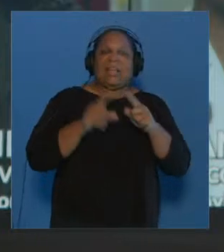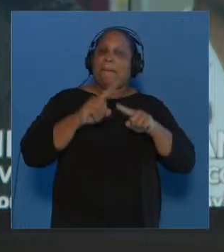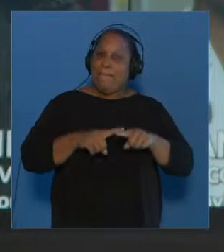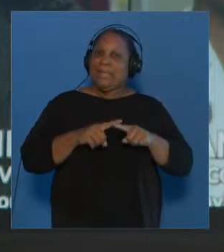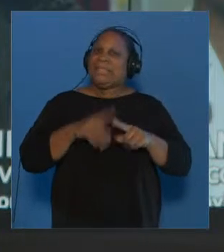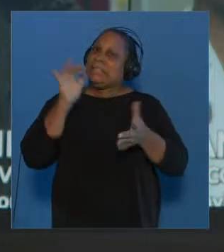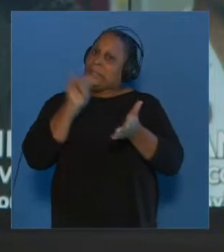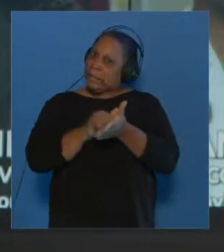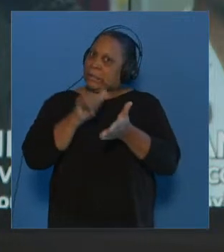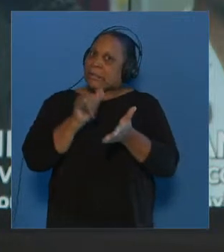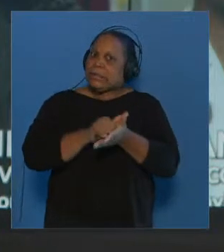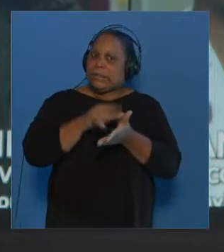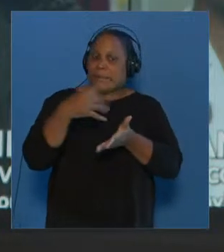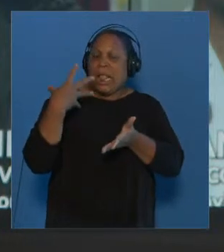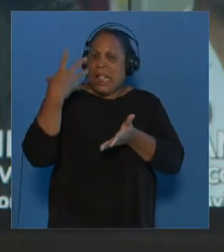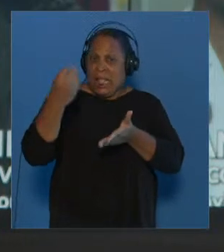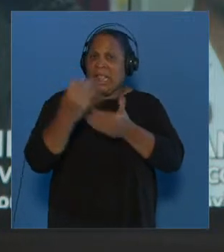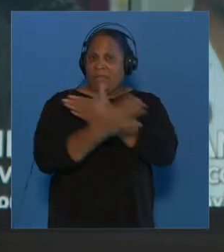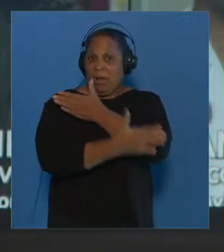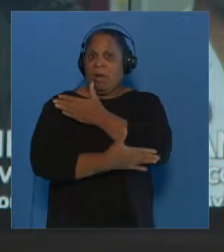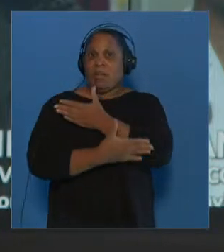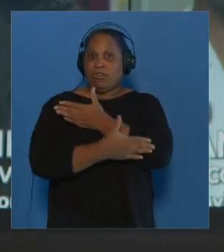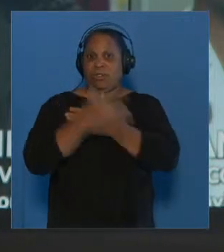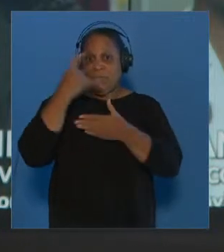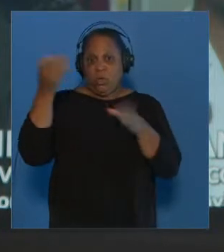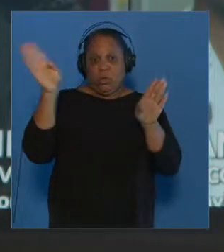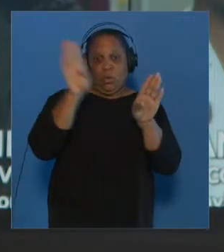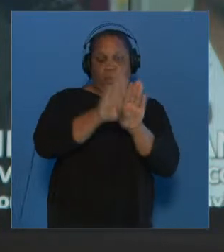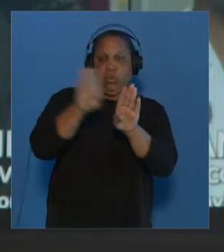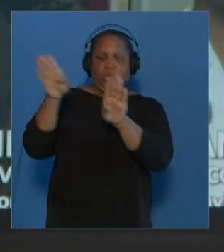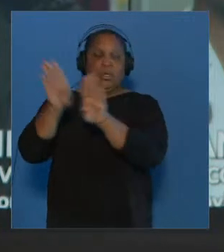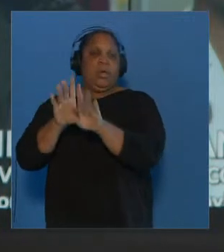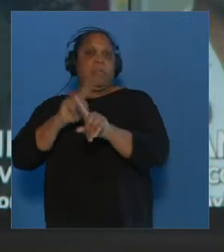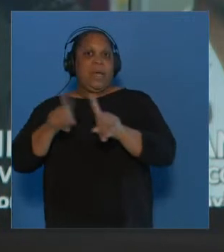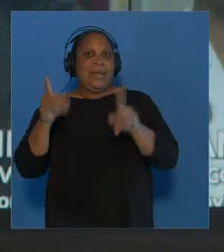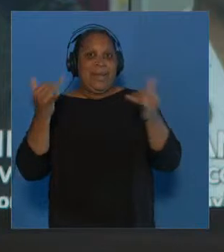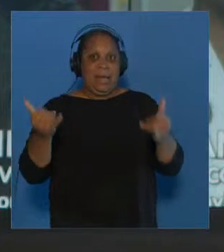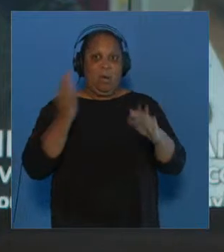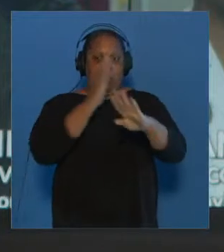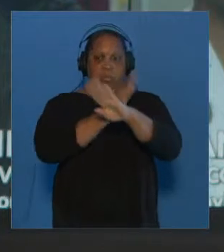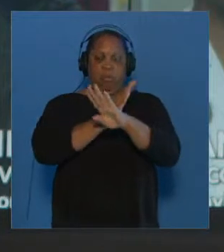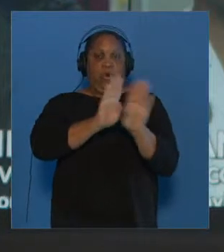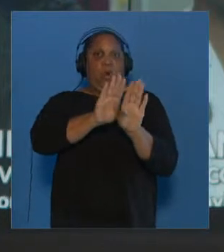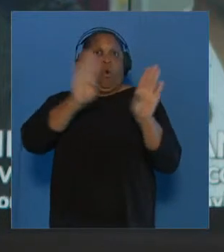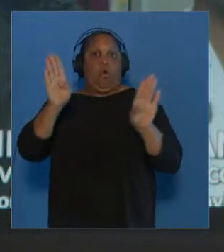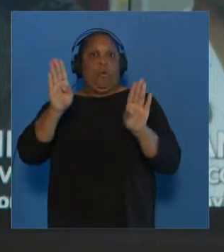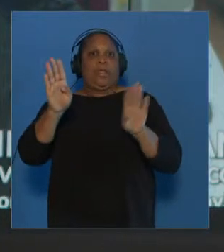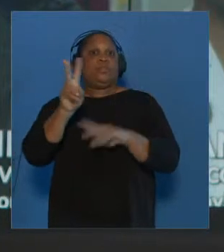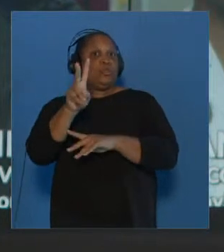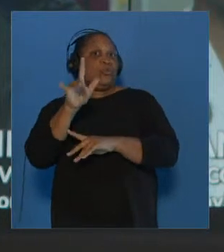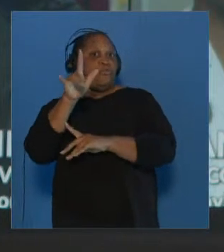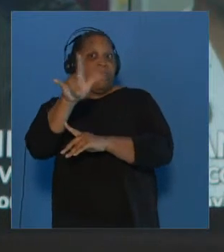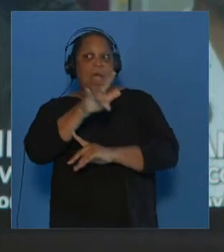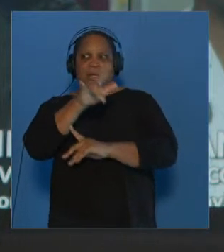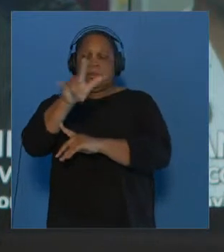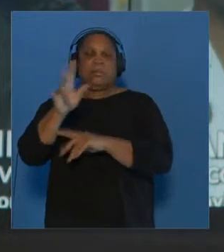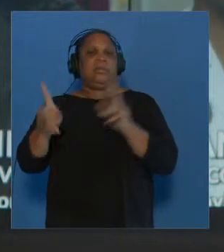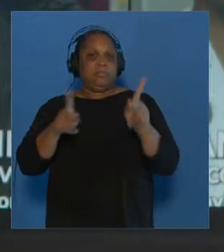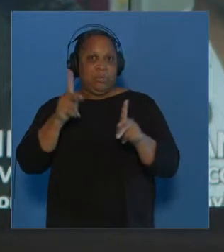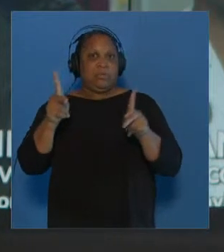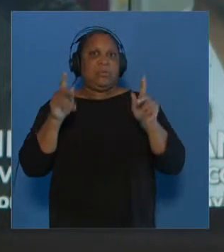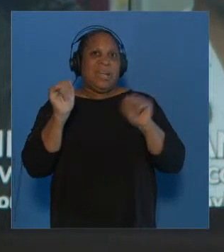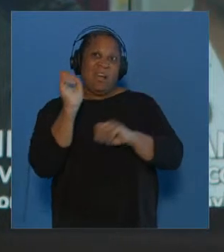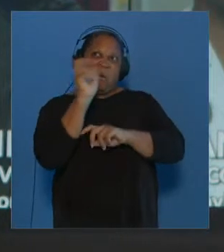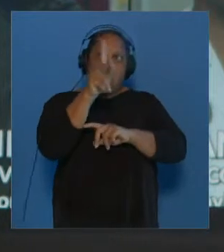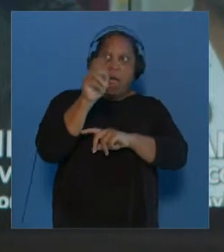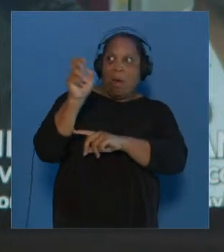be impossible for them to leave the country as the borders were closed. But now that the borders are open to flights, persons who are able to repatriate back